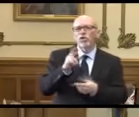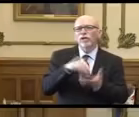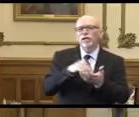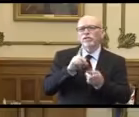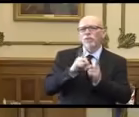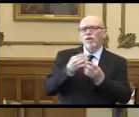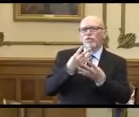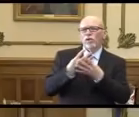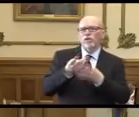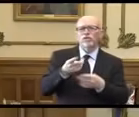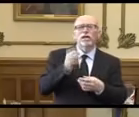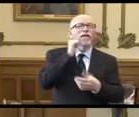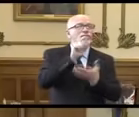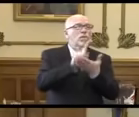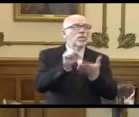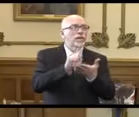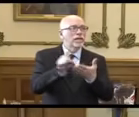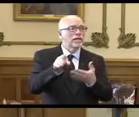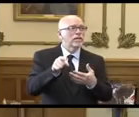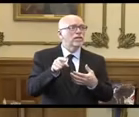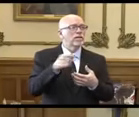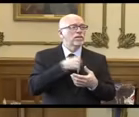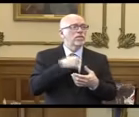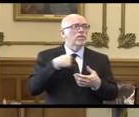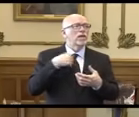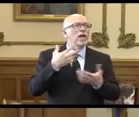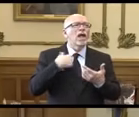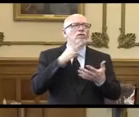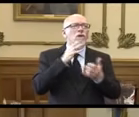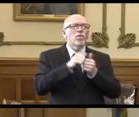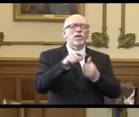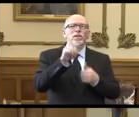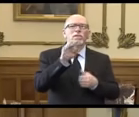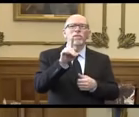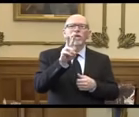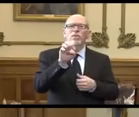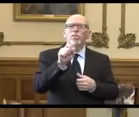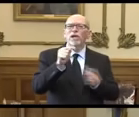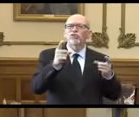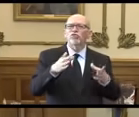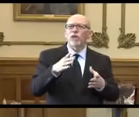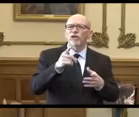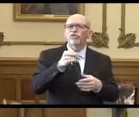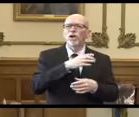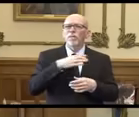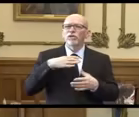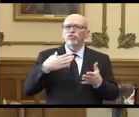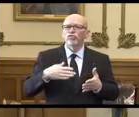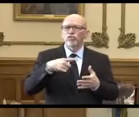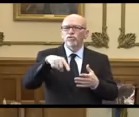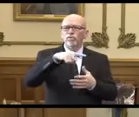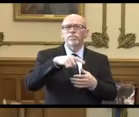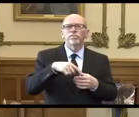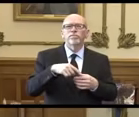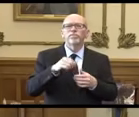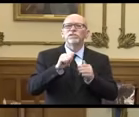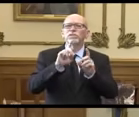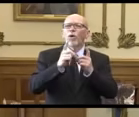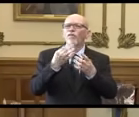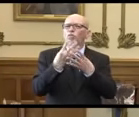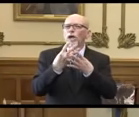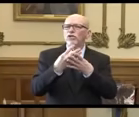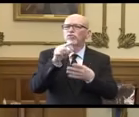Corrections. Every week, I talk to the Midwest directors and commissioners of Department of Corrections around